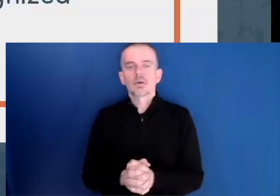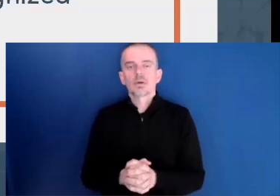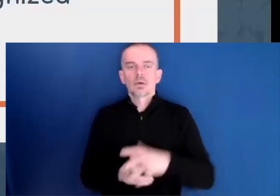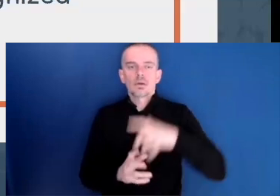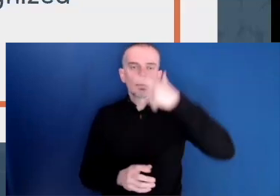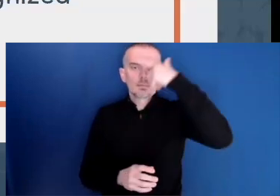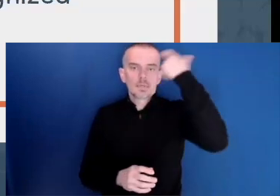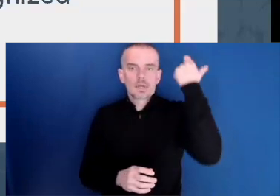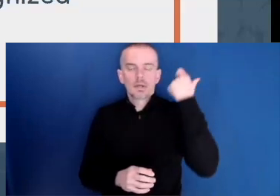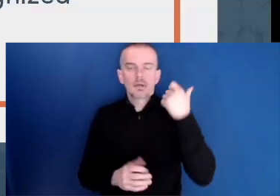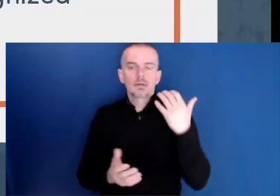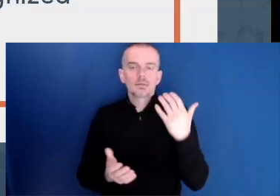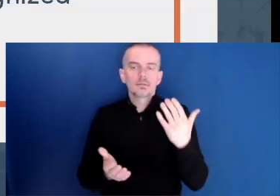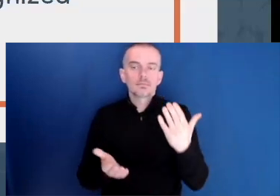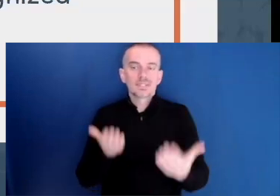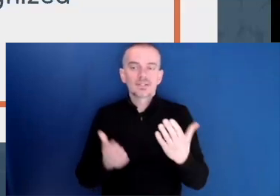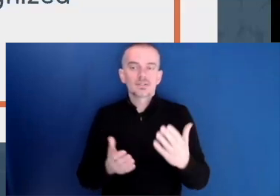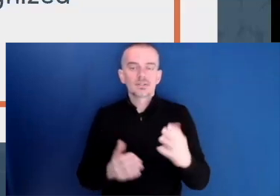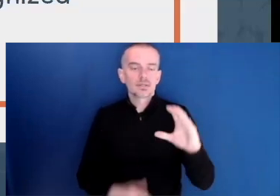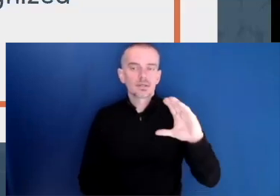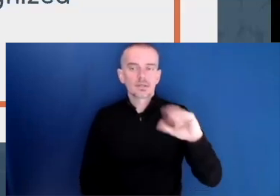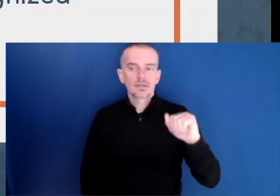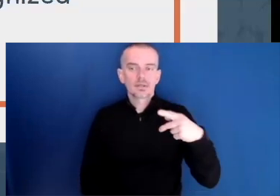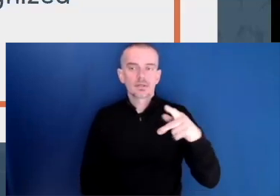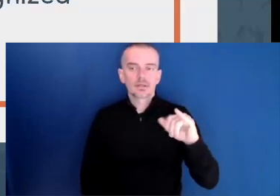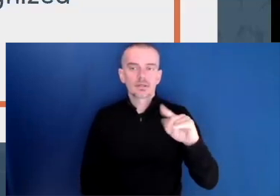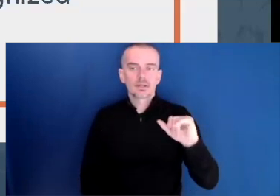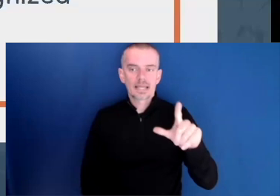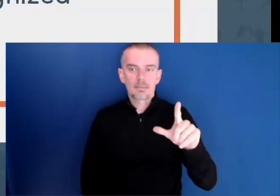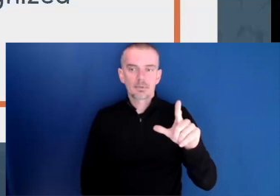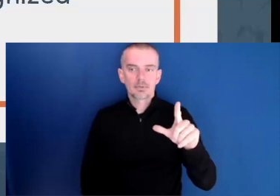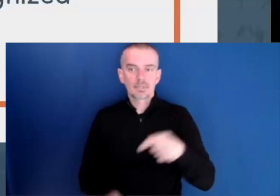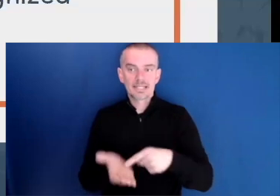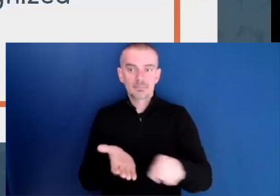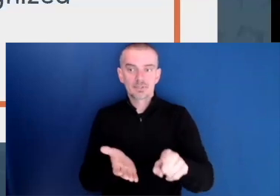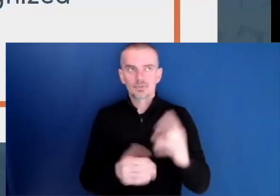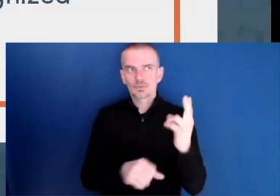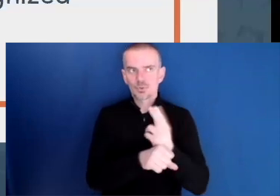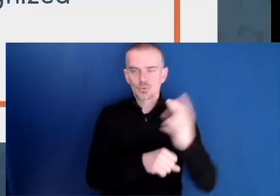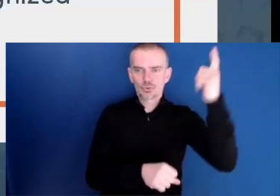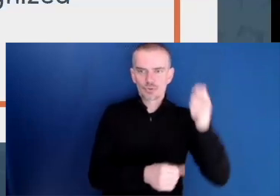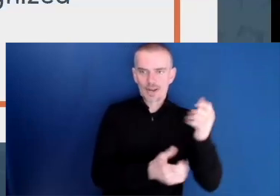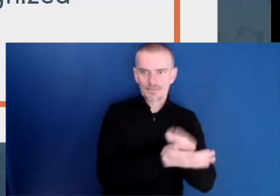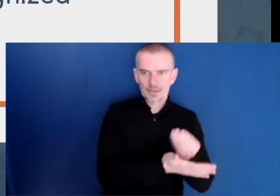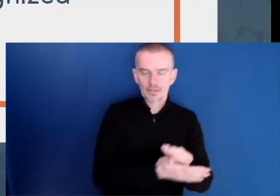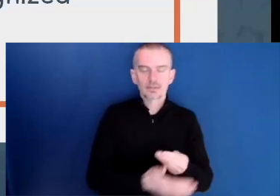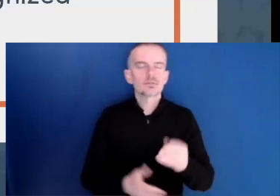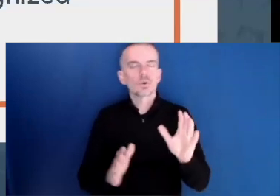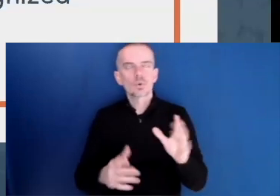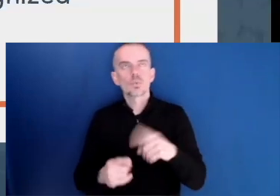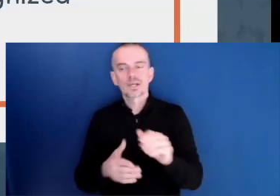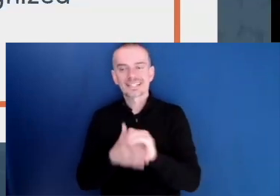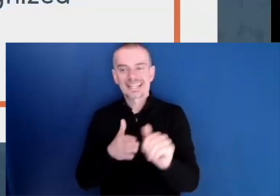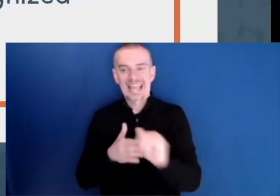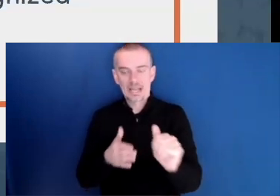Because potentially capital expenditures have been made with grant funding. So basically, when cash is used to